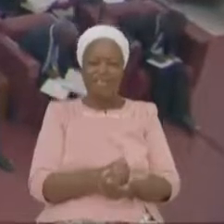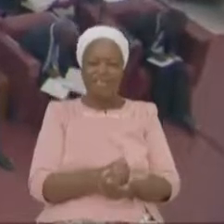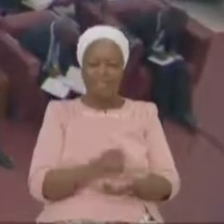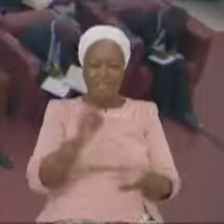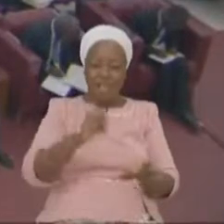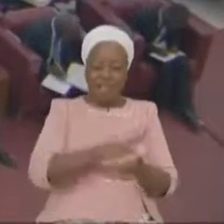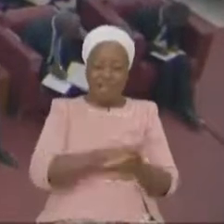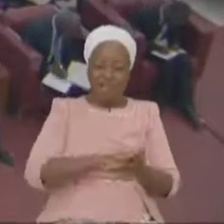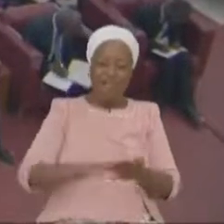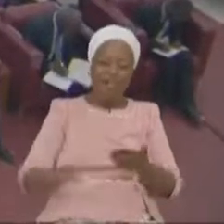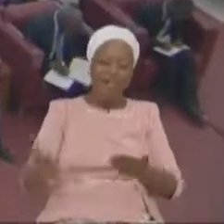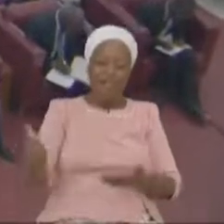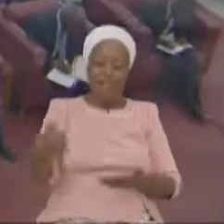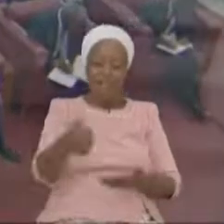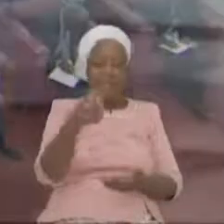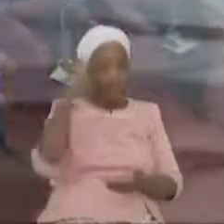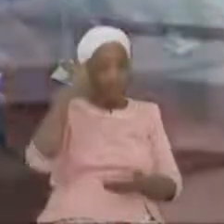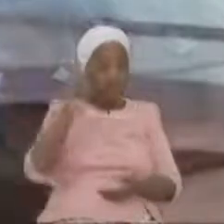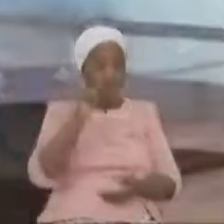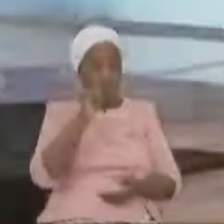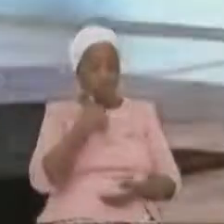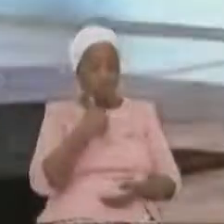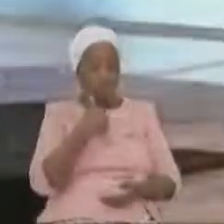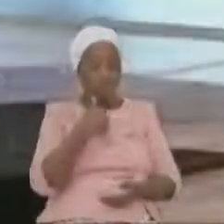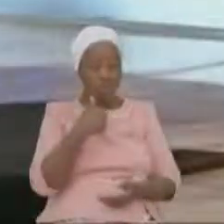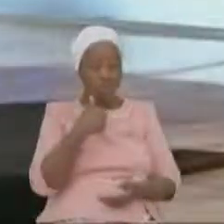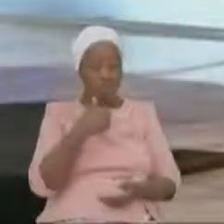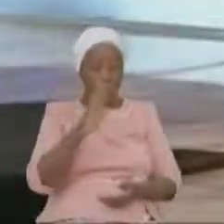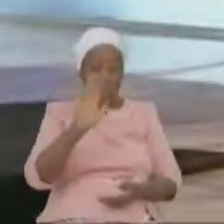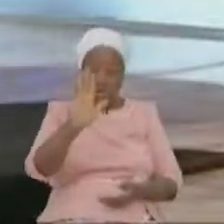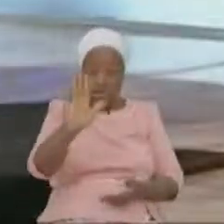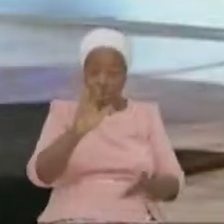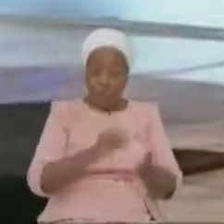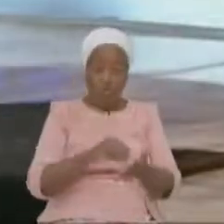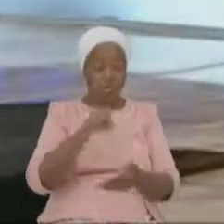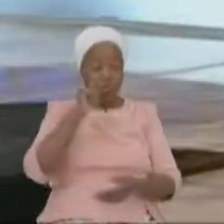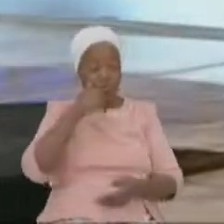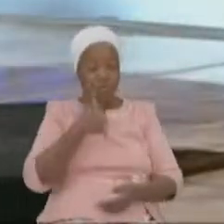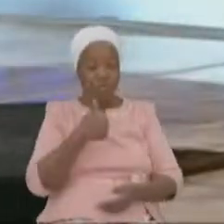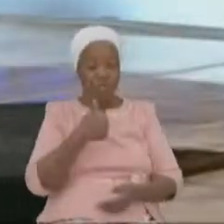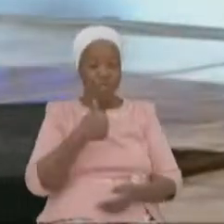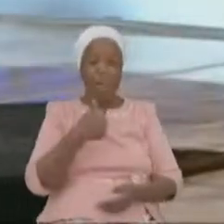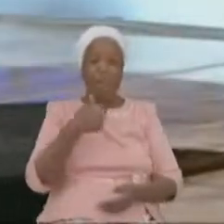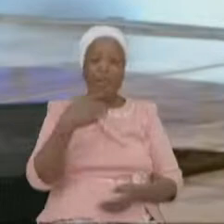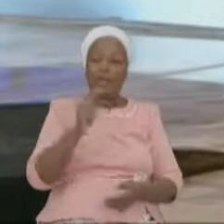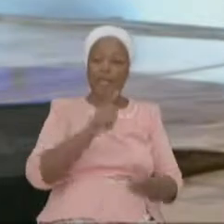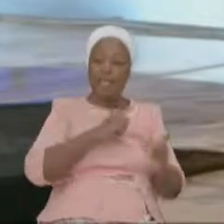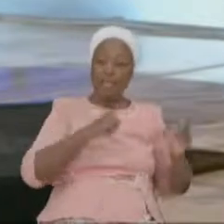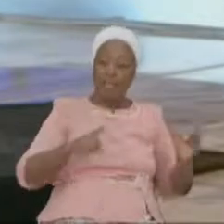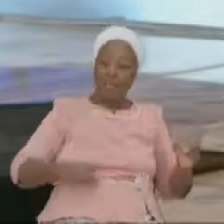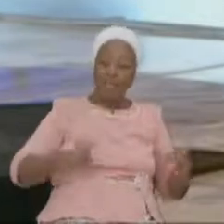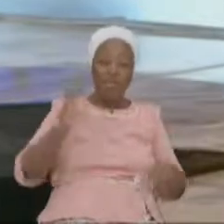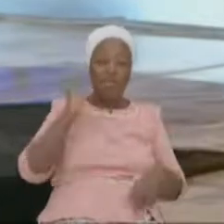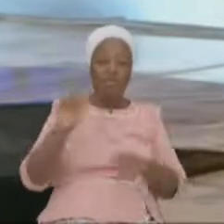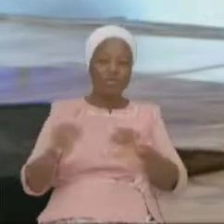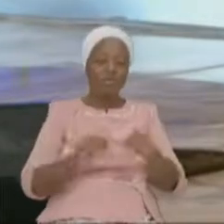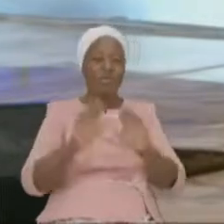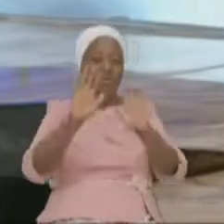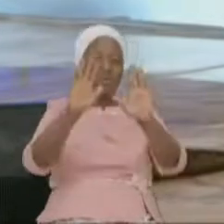Sanctify yourselves, for tomorrow, your own tomorrow, the Lord will do